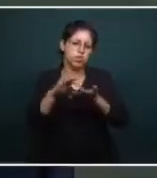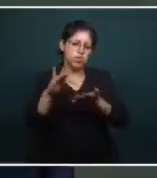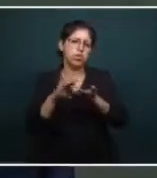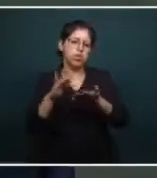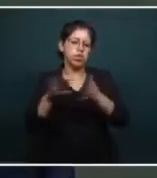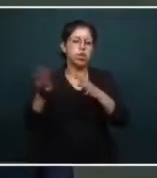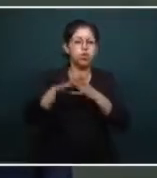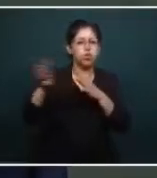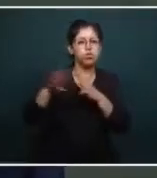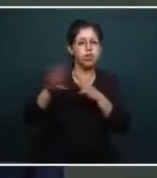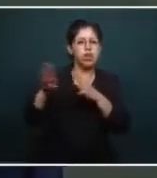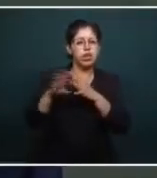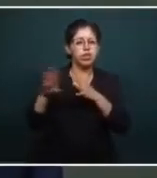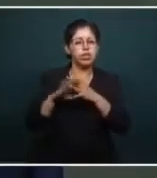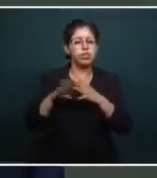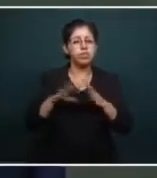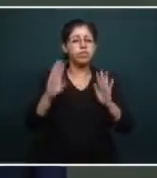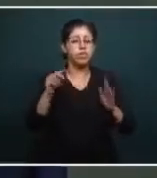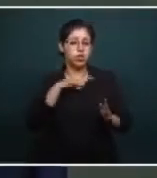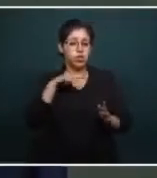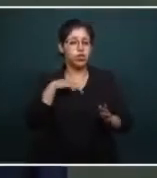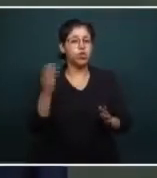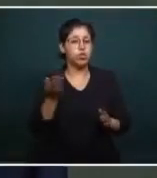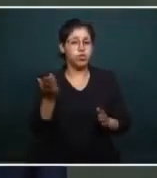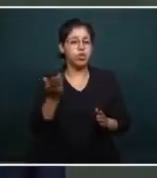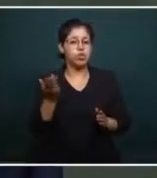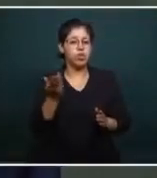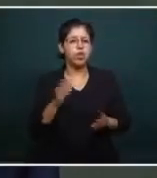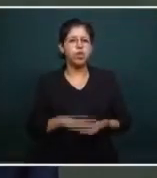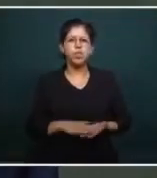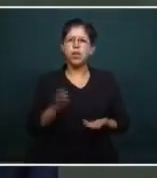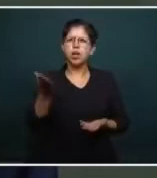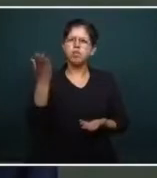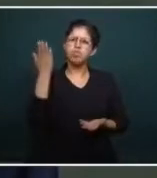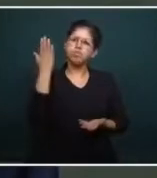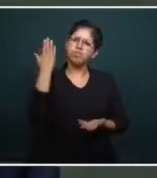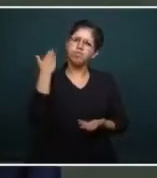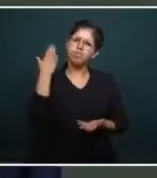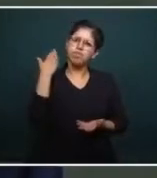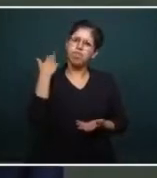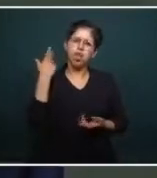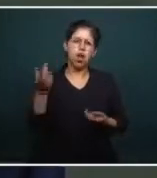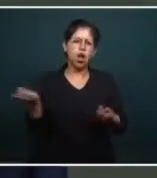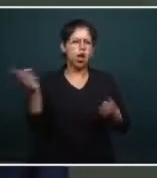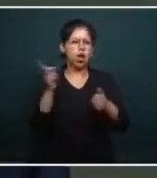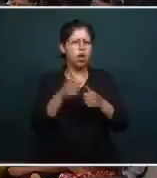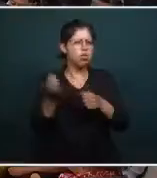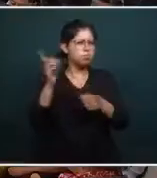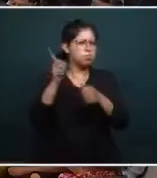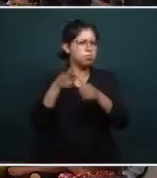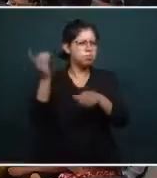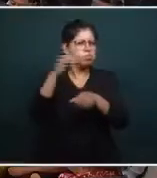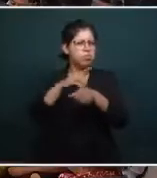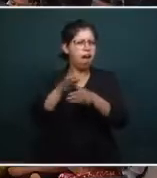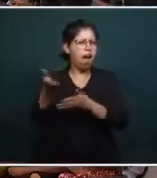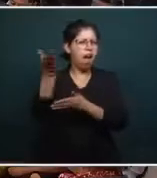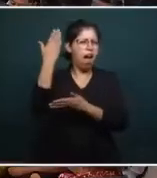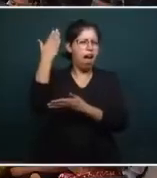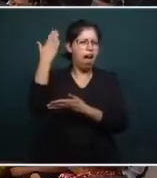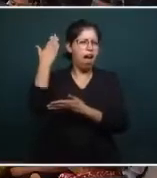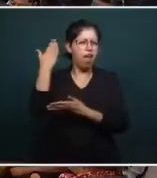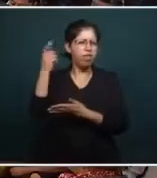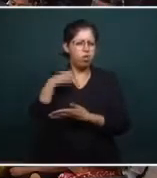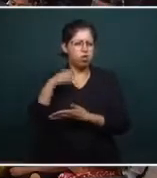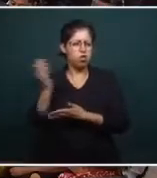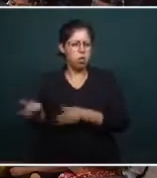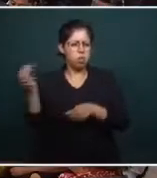Esto migration. lo estamos haciendo. This we're doing. Desde los primeros días, es Since más, the first days, desde antes de it's tomar more, función